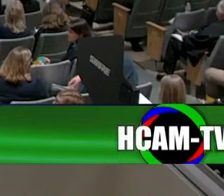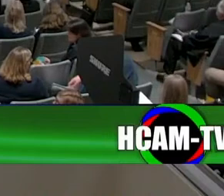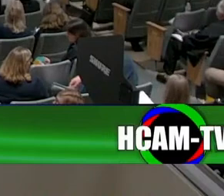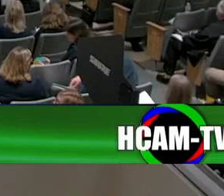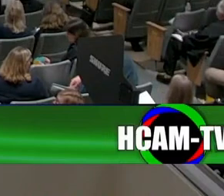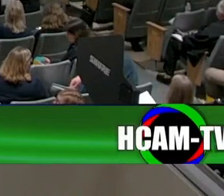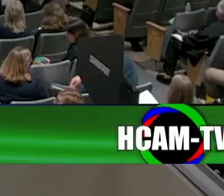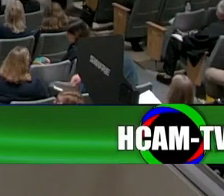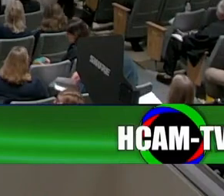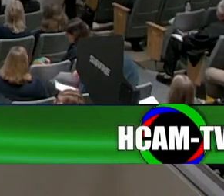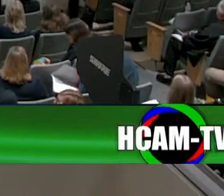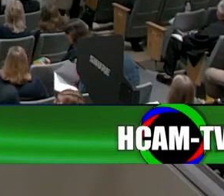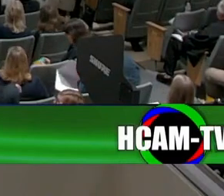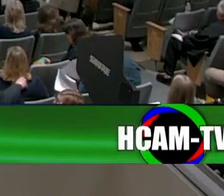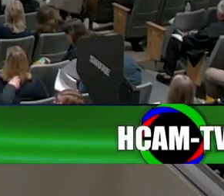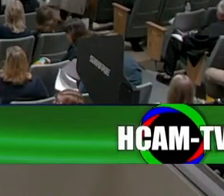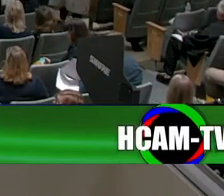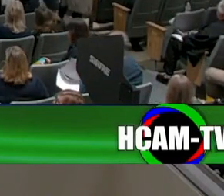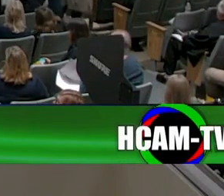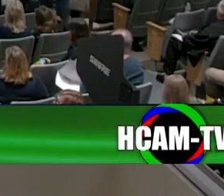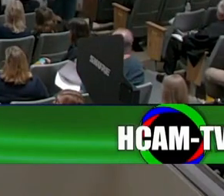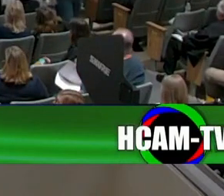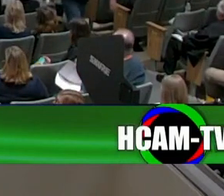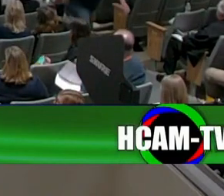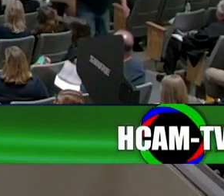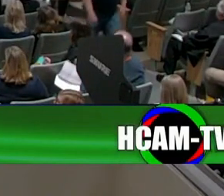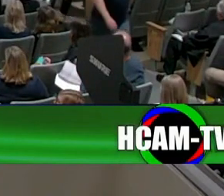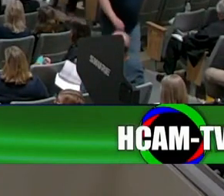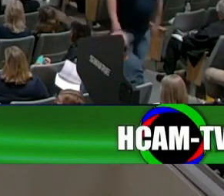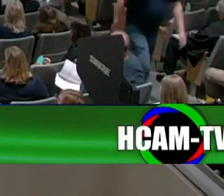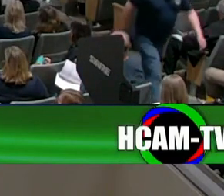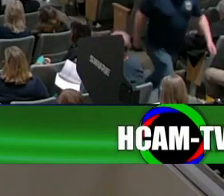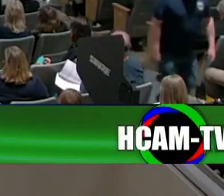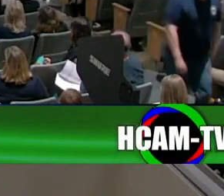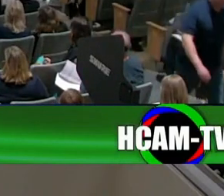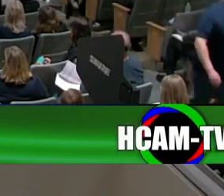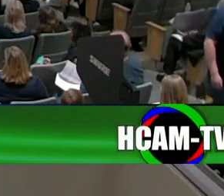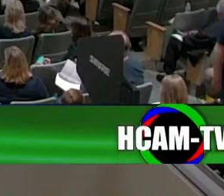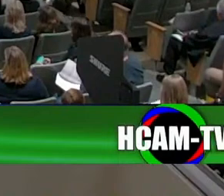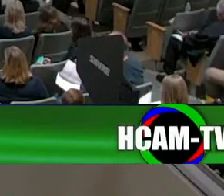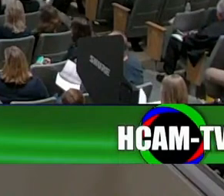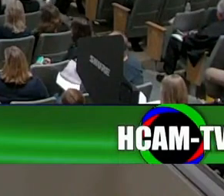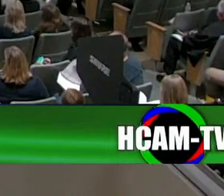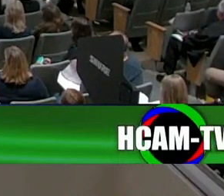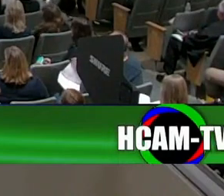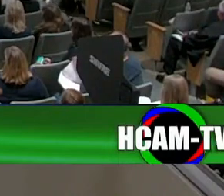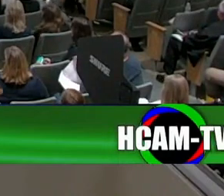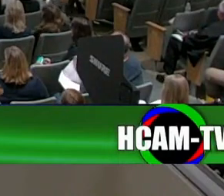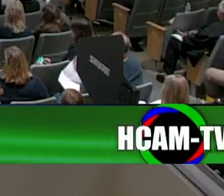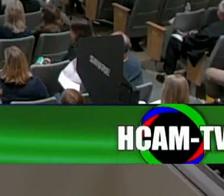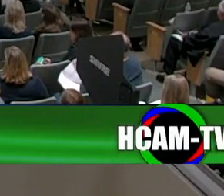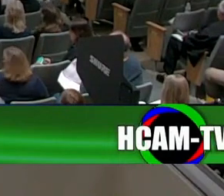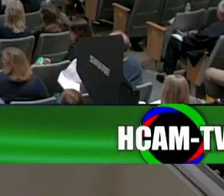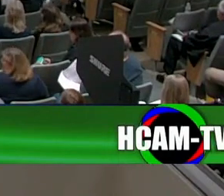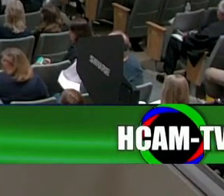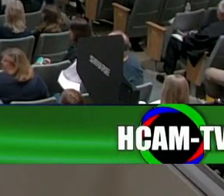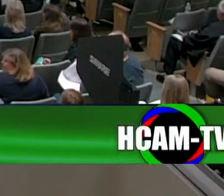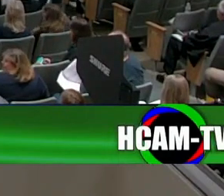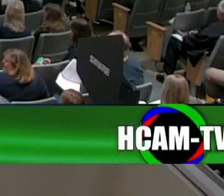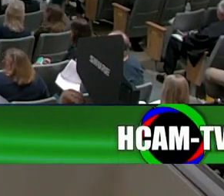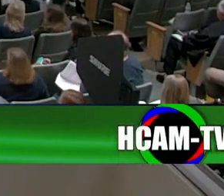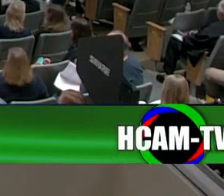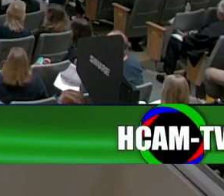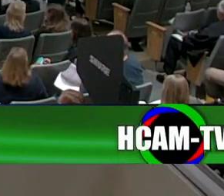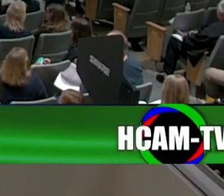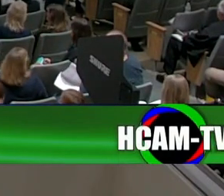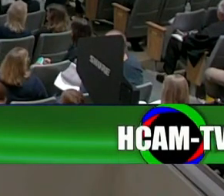encourage folks to move in a little so it's easy for the people who come in after you do to find a